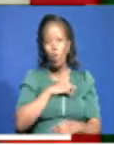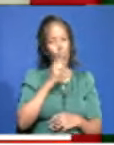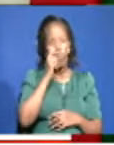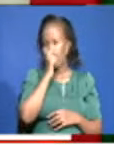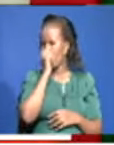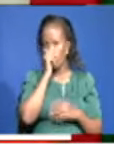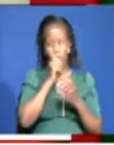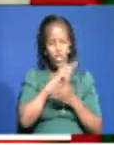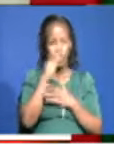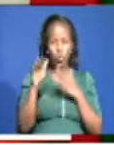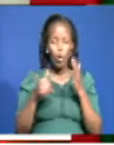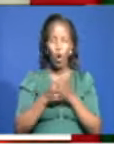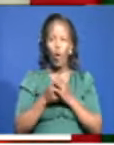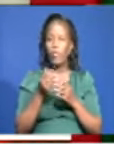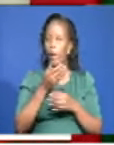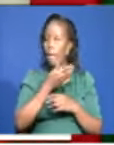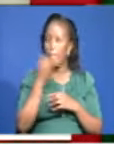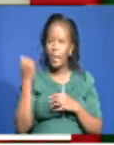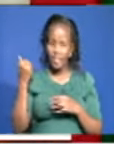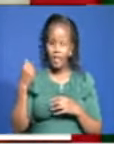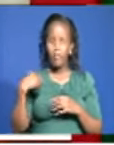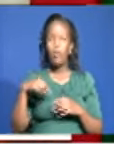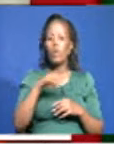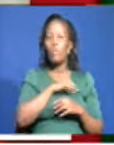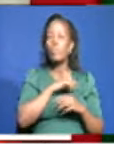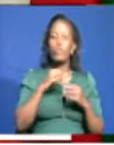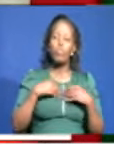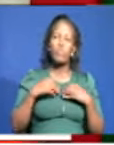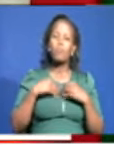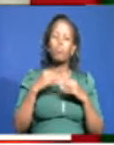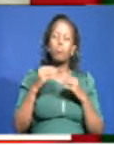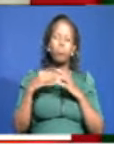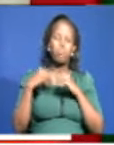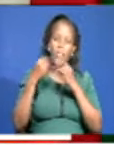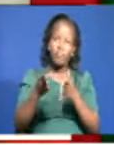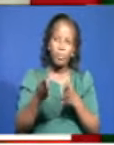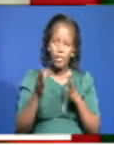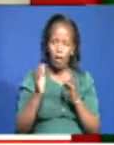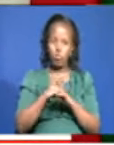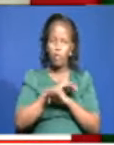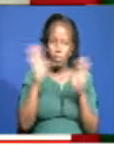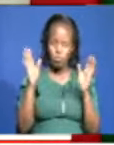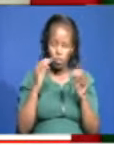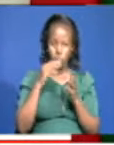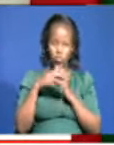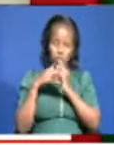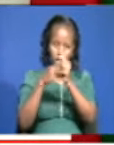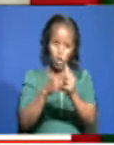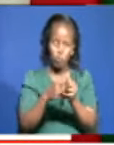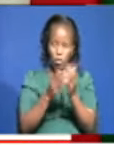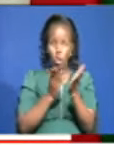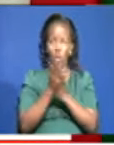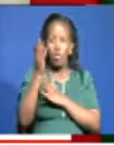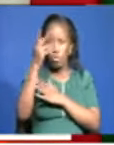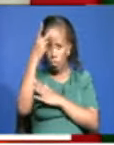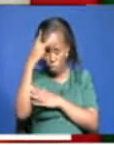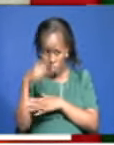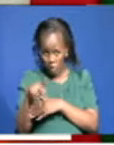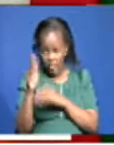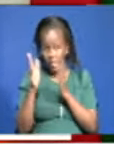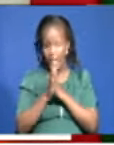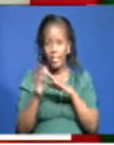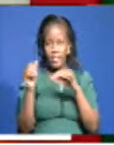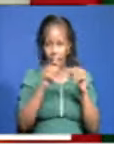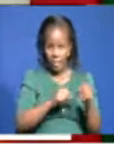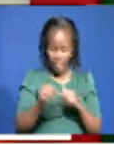and you'll be providing that effective leadership at policy level and also as a strategic direction